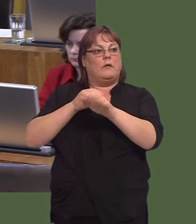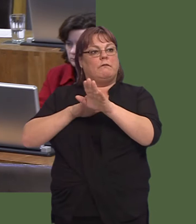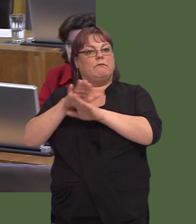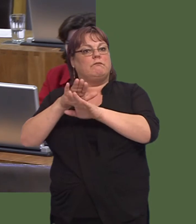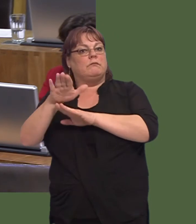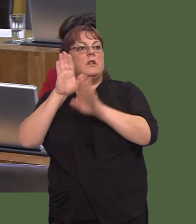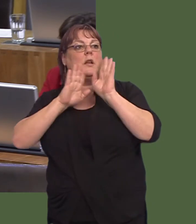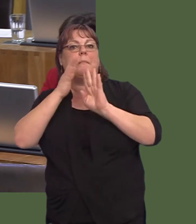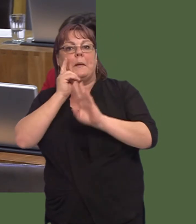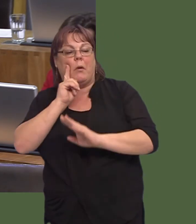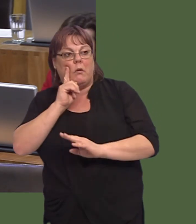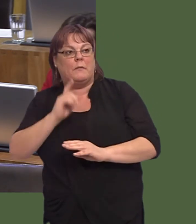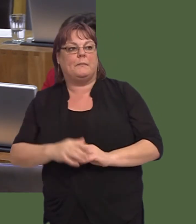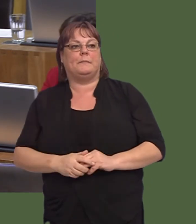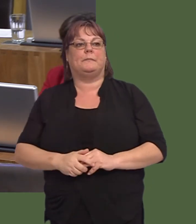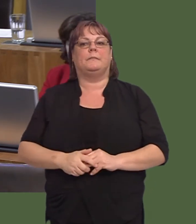that service provides support